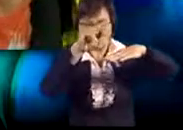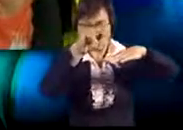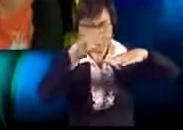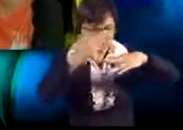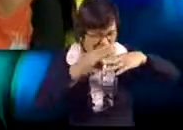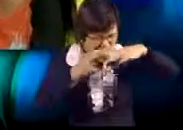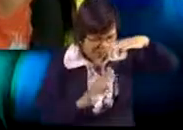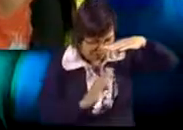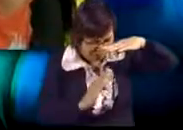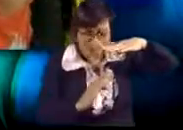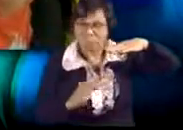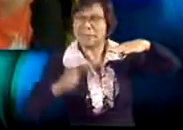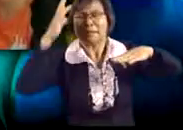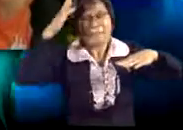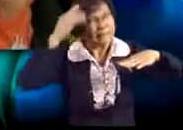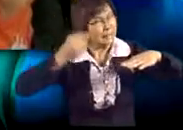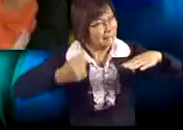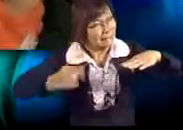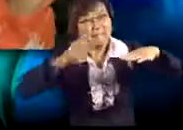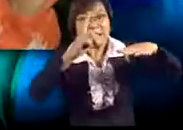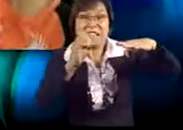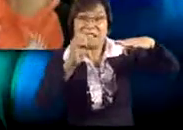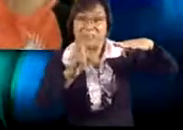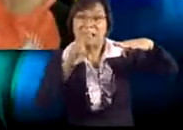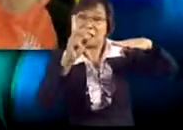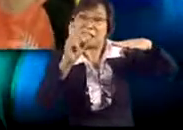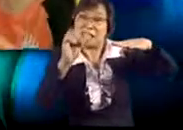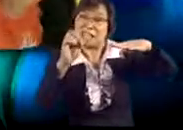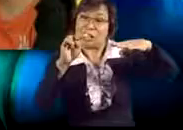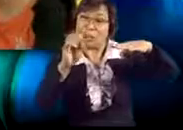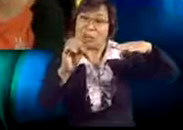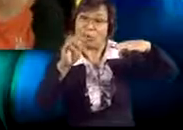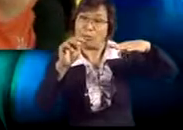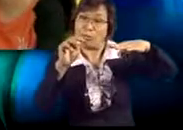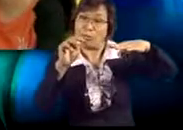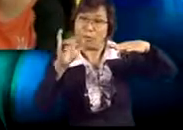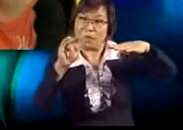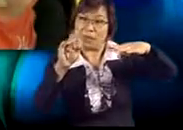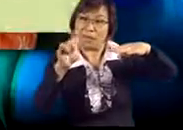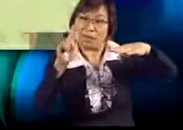No, it's called the denominator. Right again.